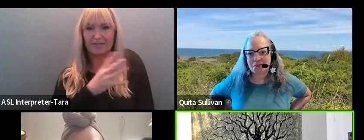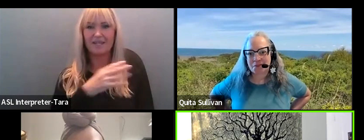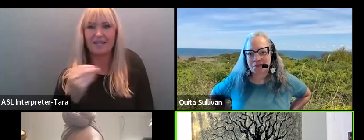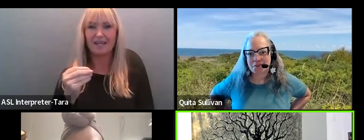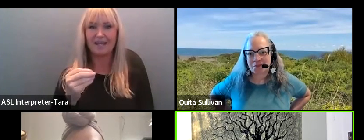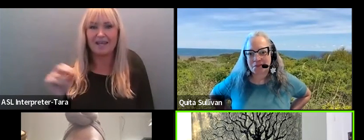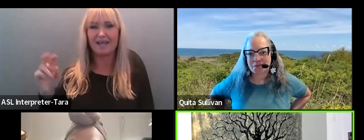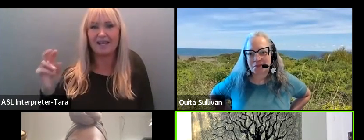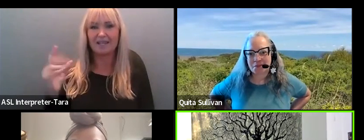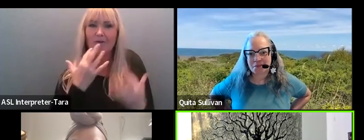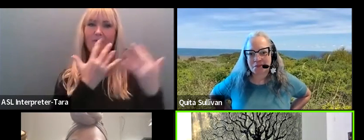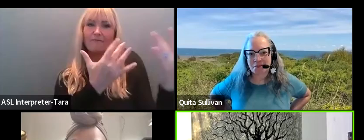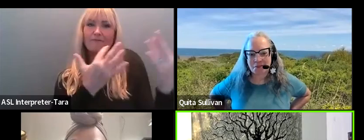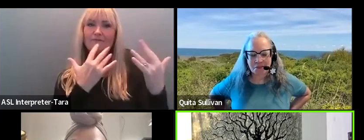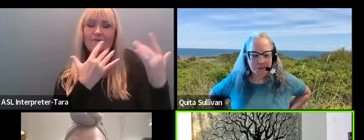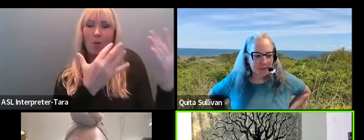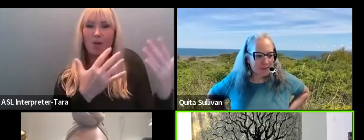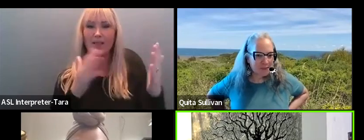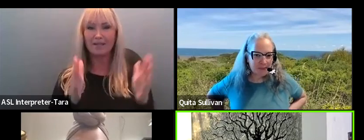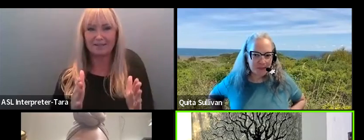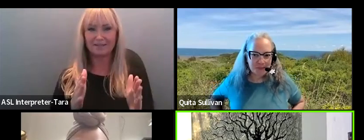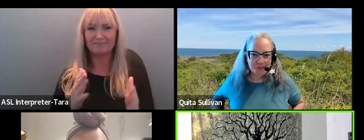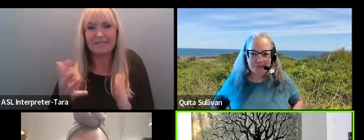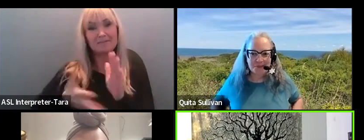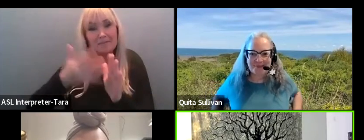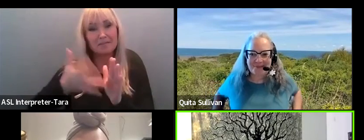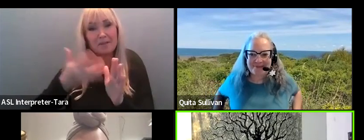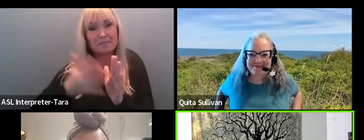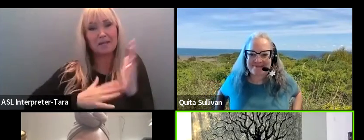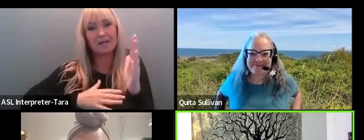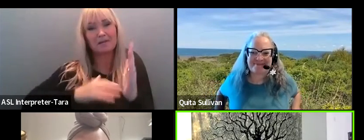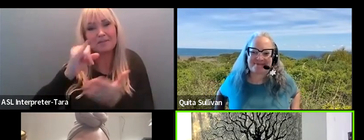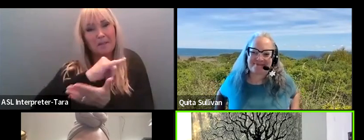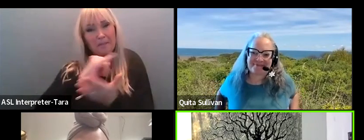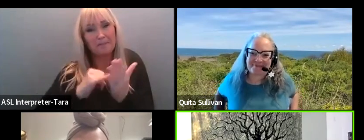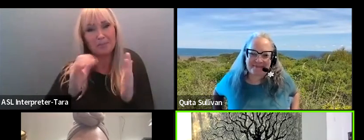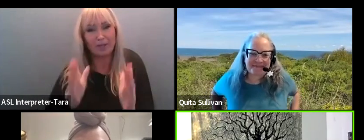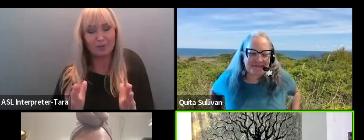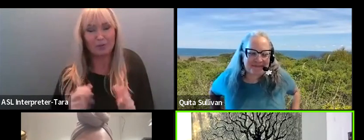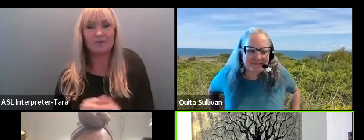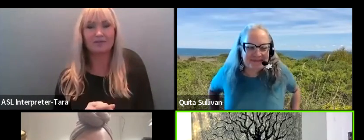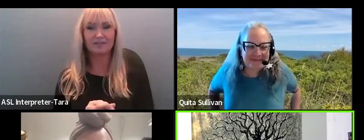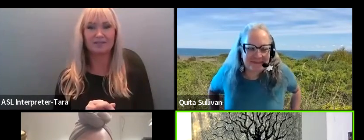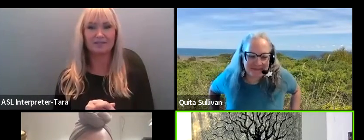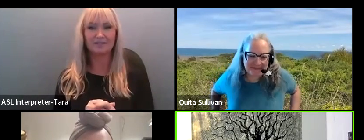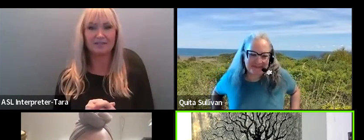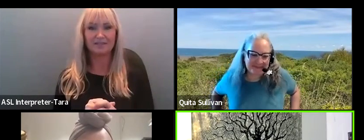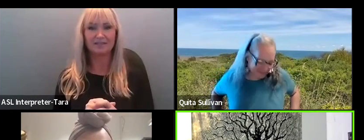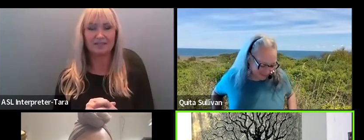vocalist and at times a painter. And one of the